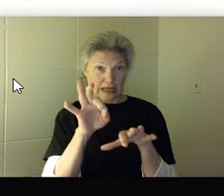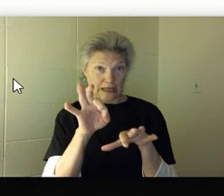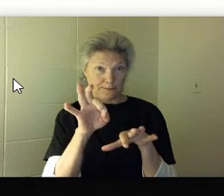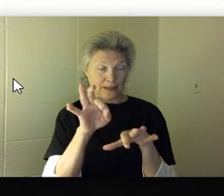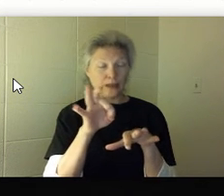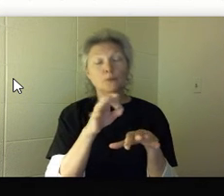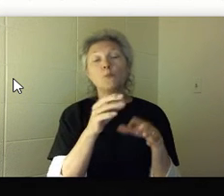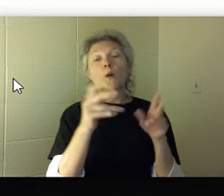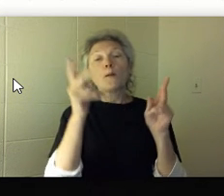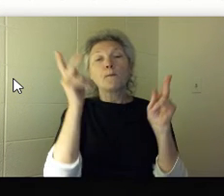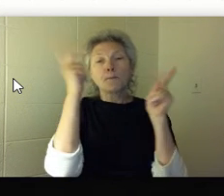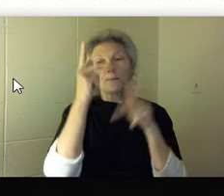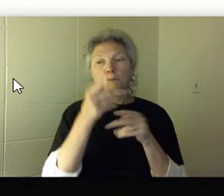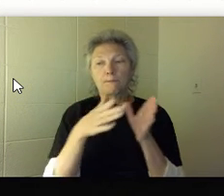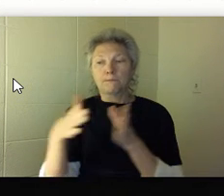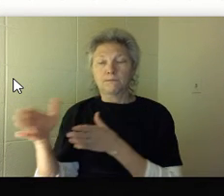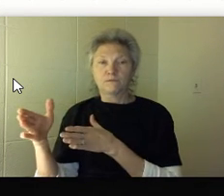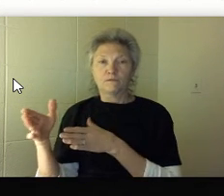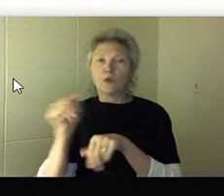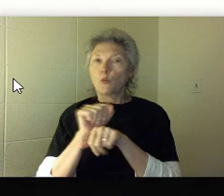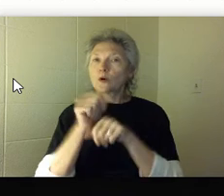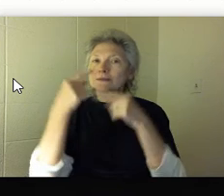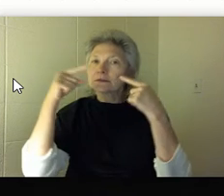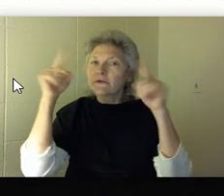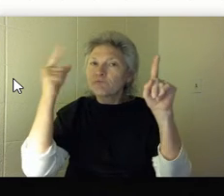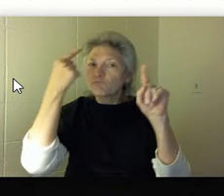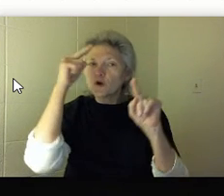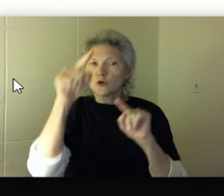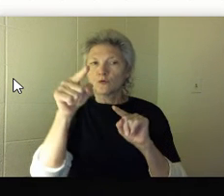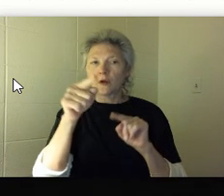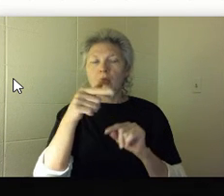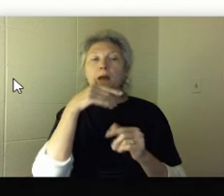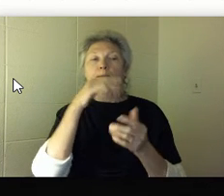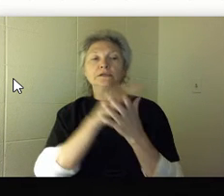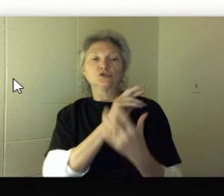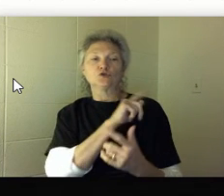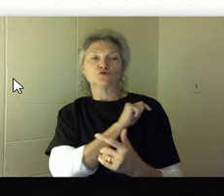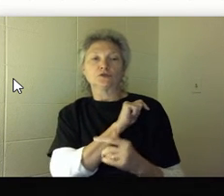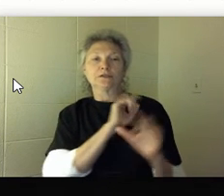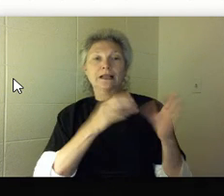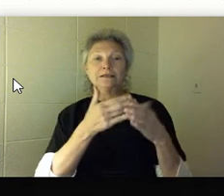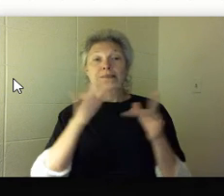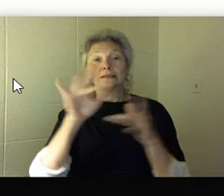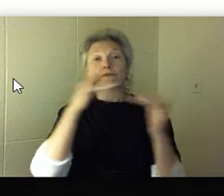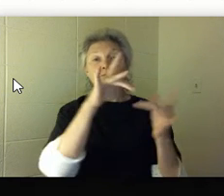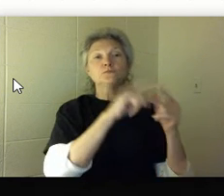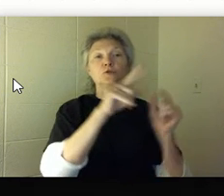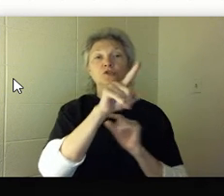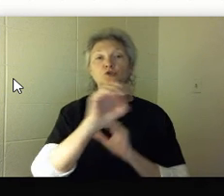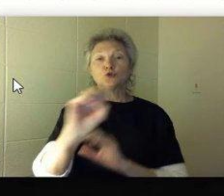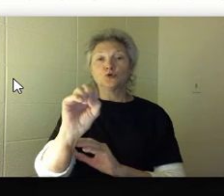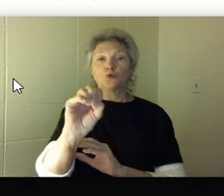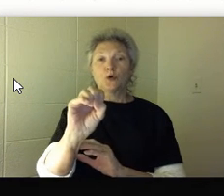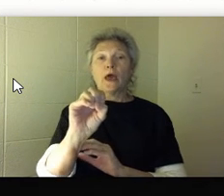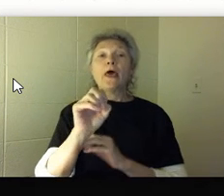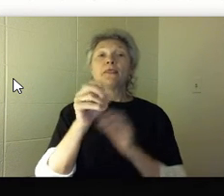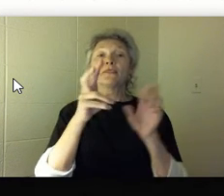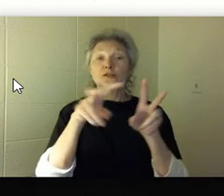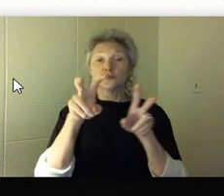it's your turn. So this says, Mrs. Trainer's class is taking a field trip to the zoo. The trip